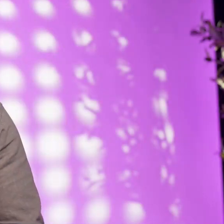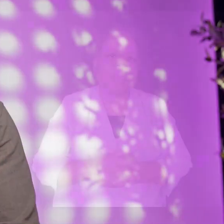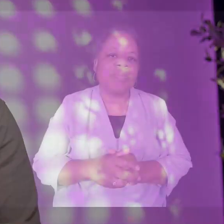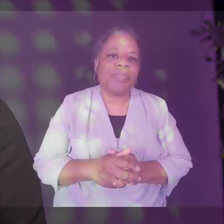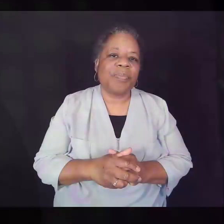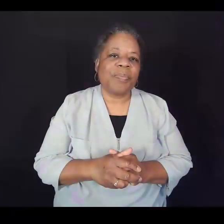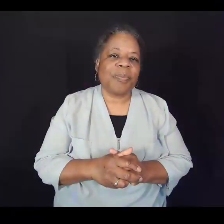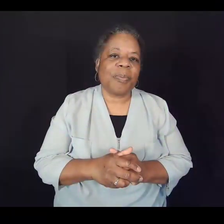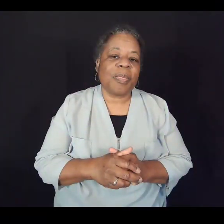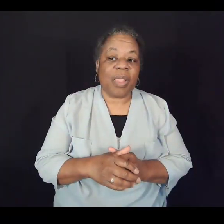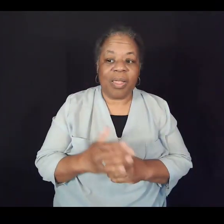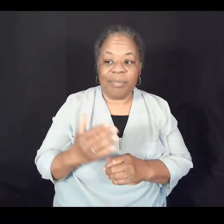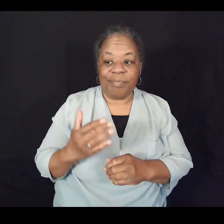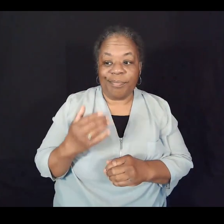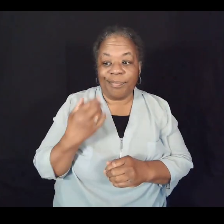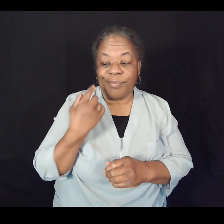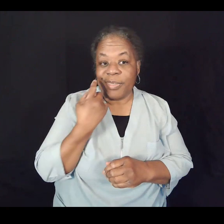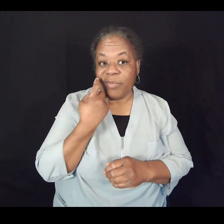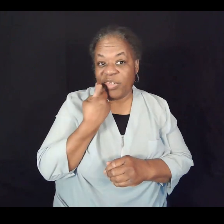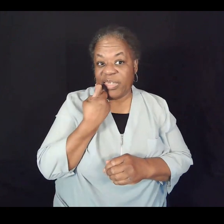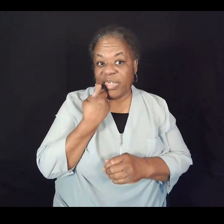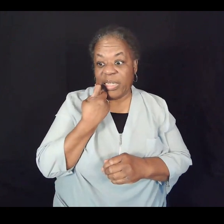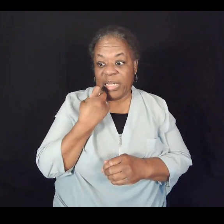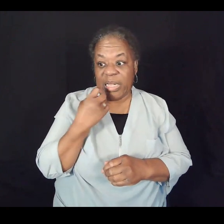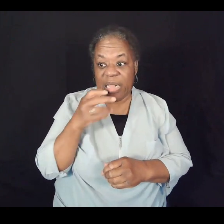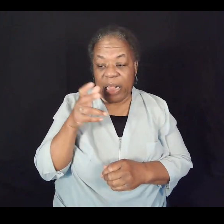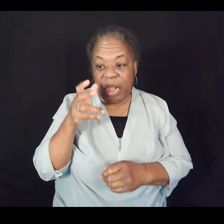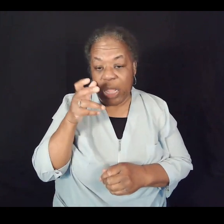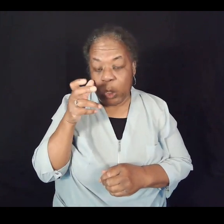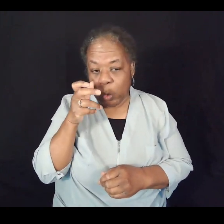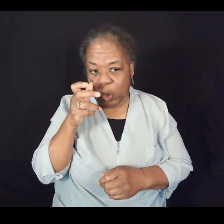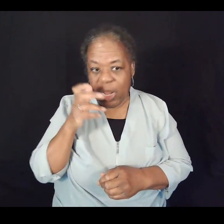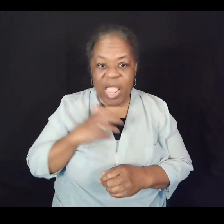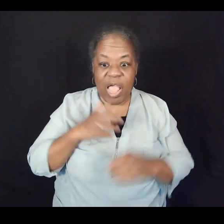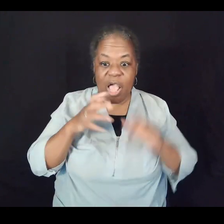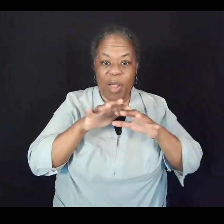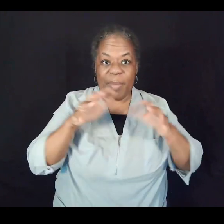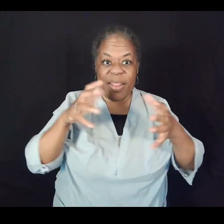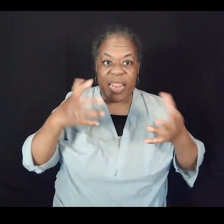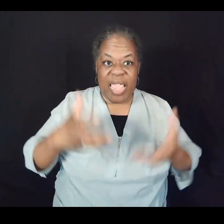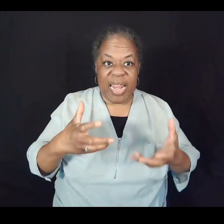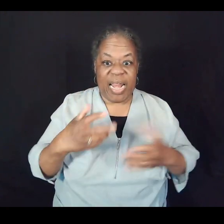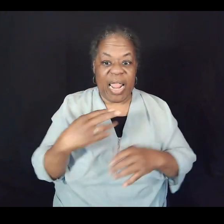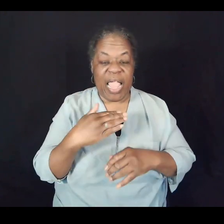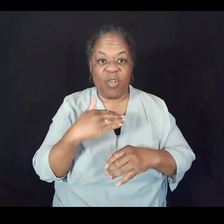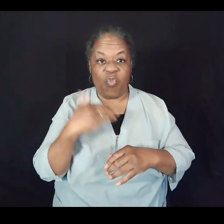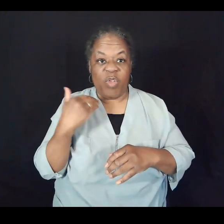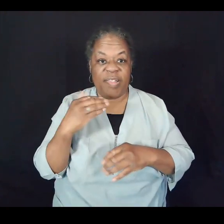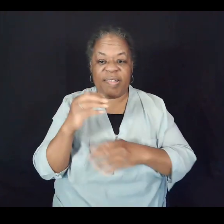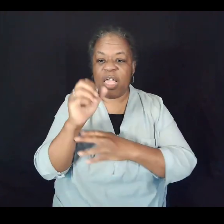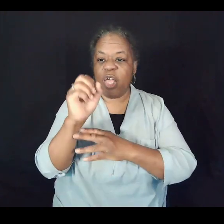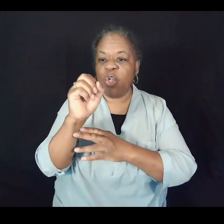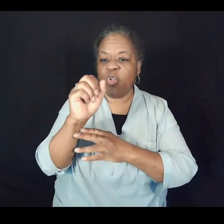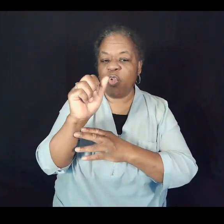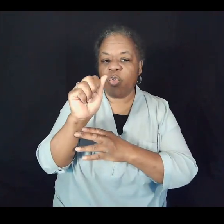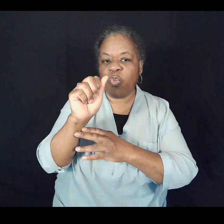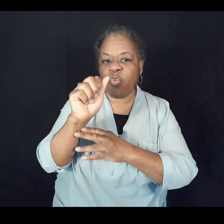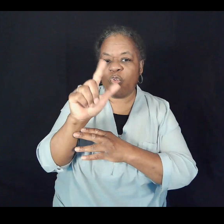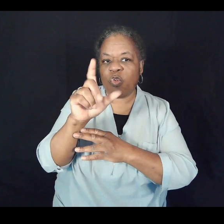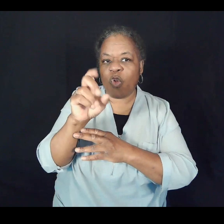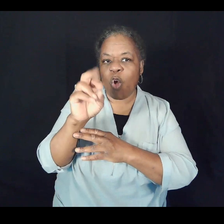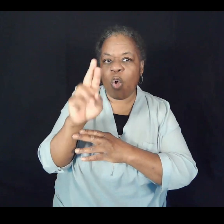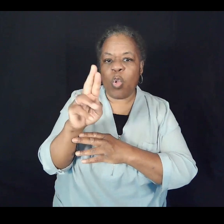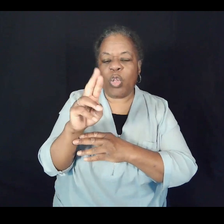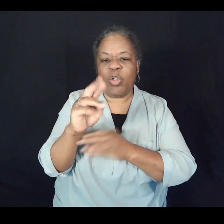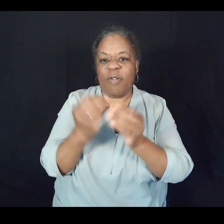Some time ago, I heard that our planet was at risk of solar flares that could create like this geomagnetic energy